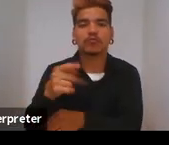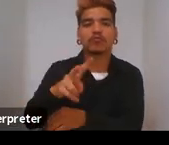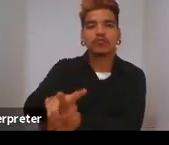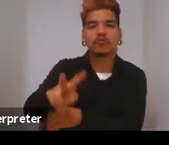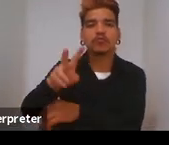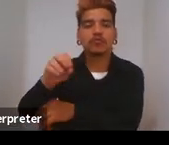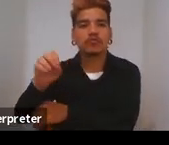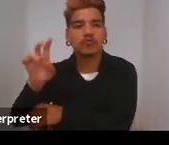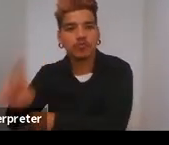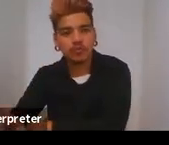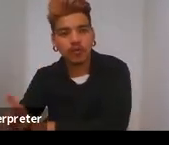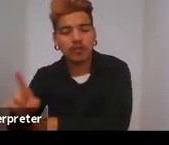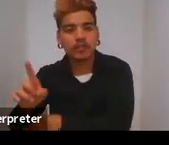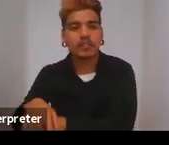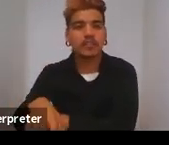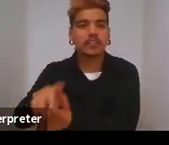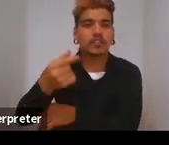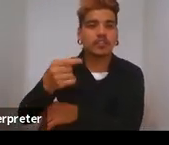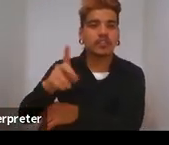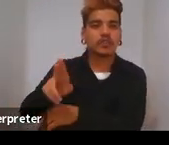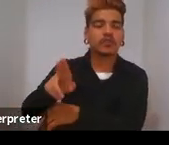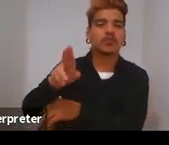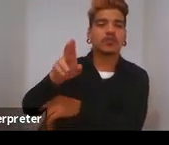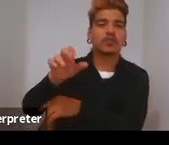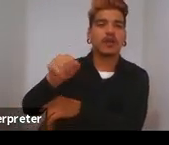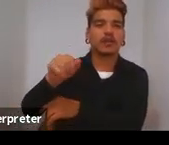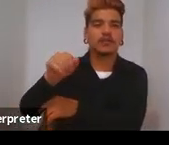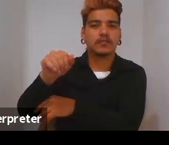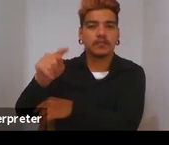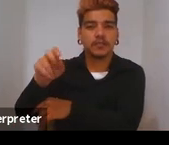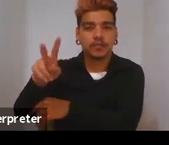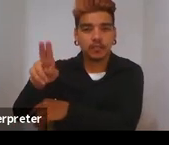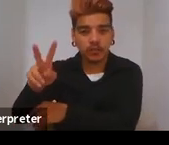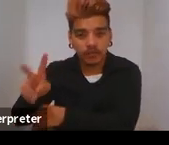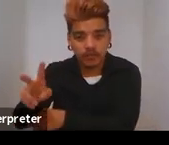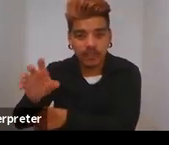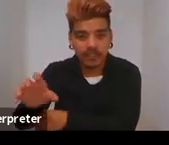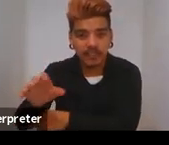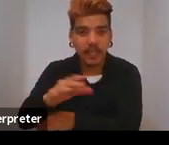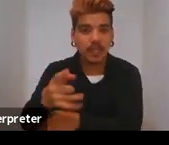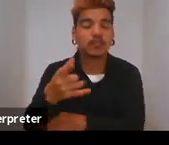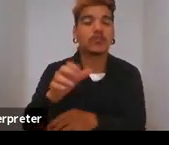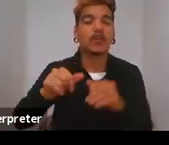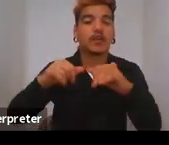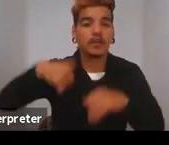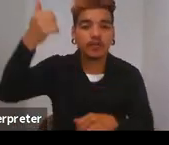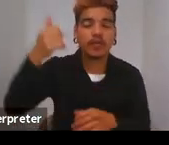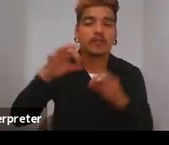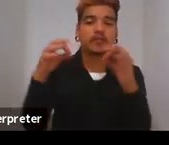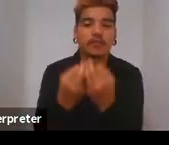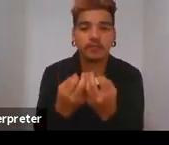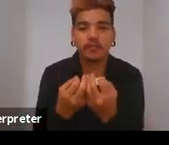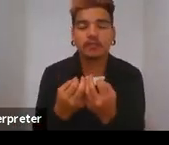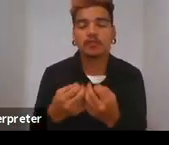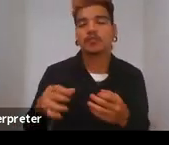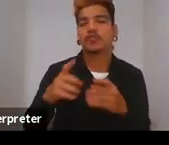G2001 GUSDVC, awarded by the Family Violence Prevention and Services Act Administration for Children and Families, U.S. Department